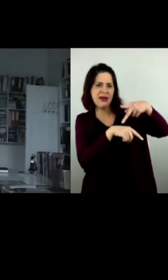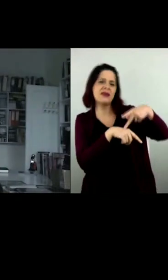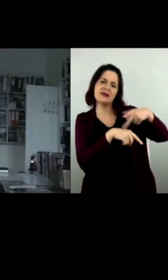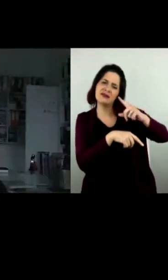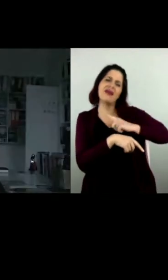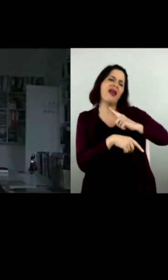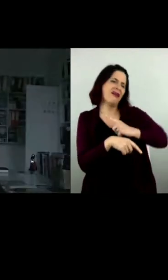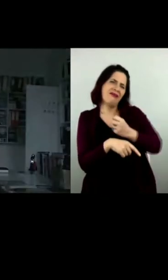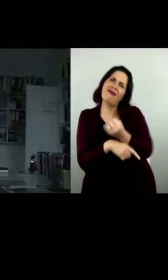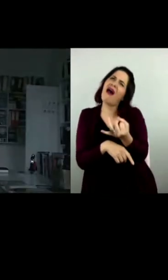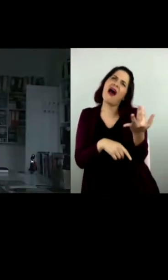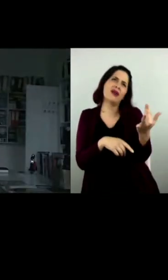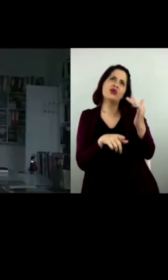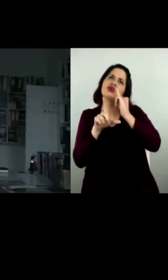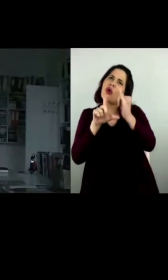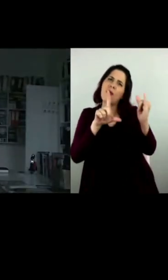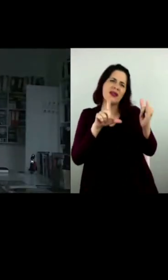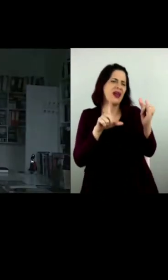great documentary.